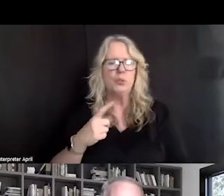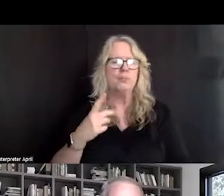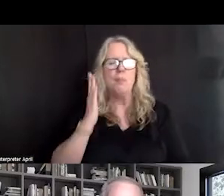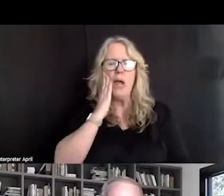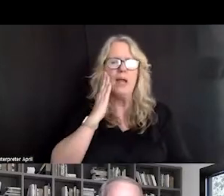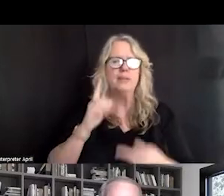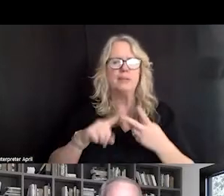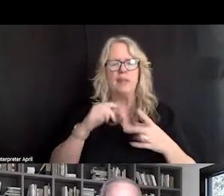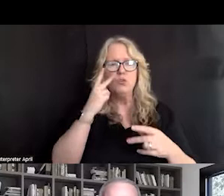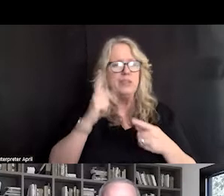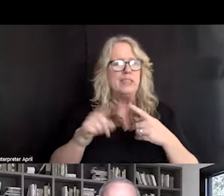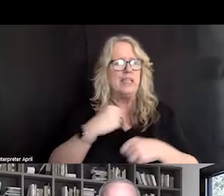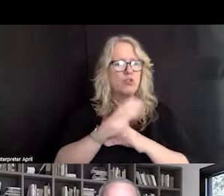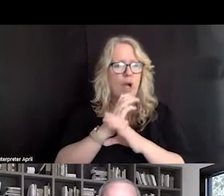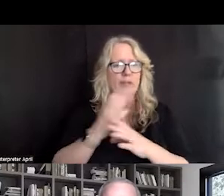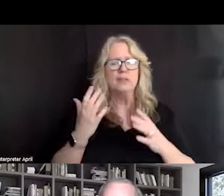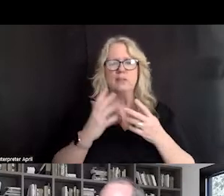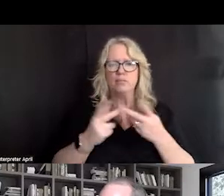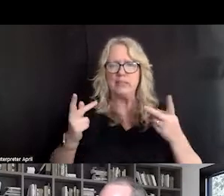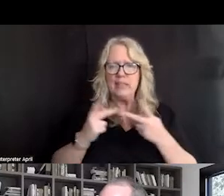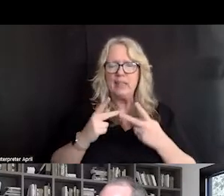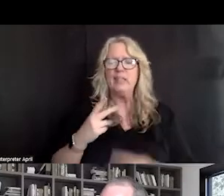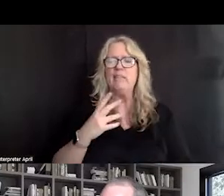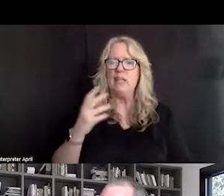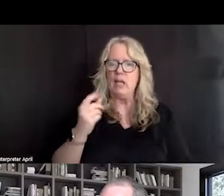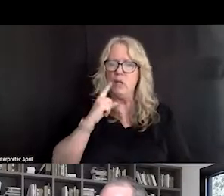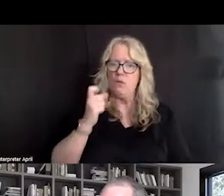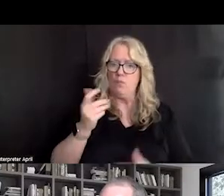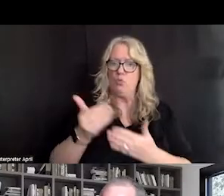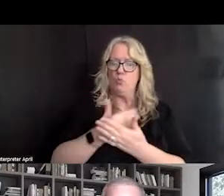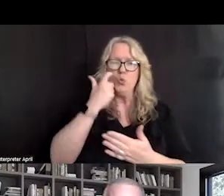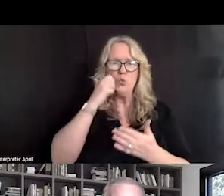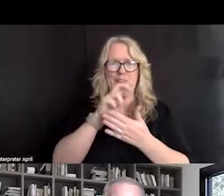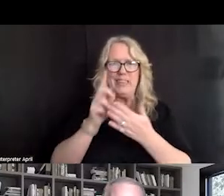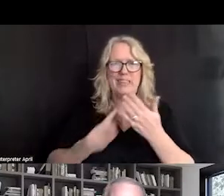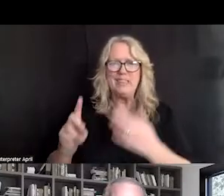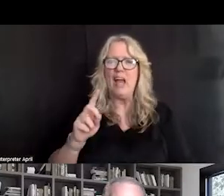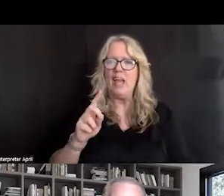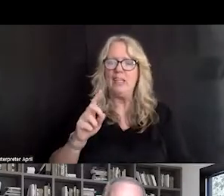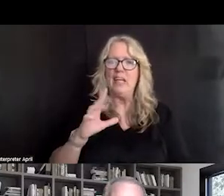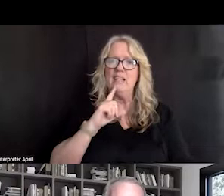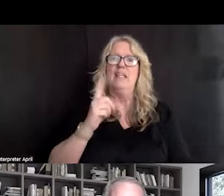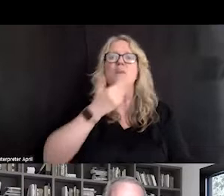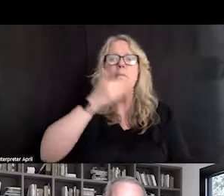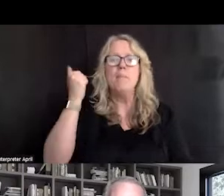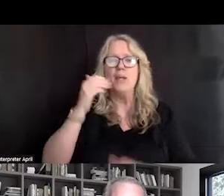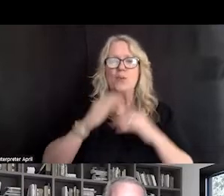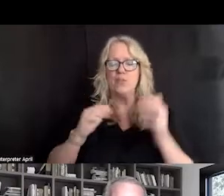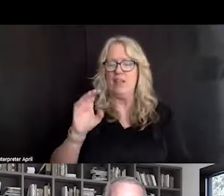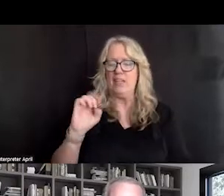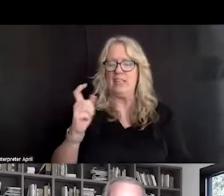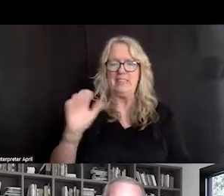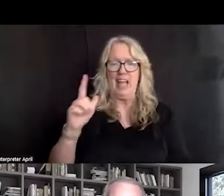in crisis facilities by virtue of a newly designed. It's even better than the Excel tool. Paul, is